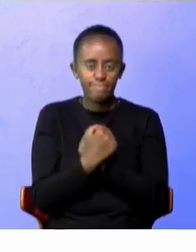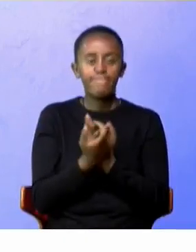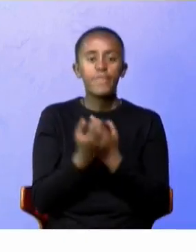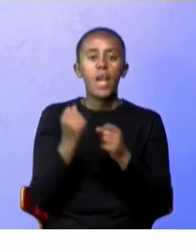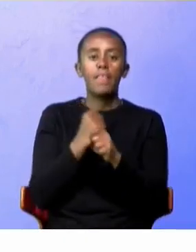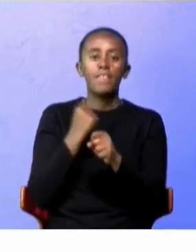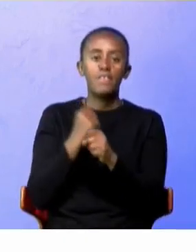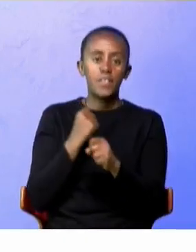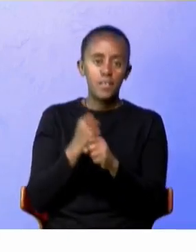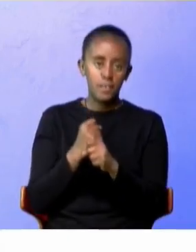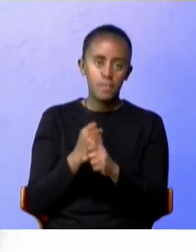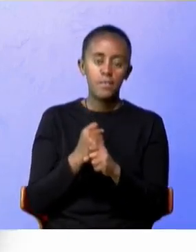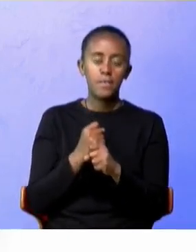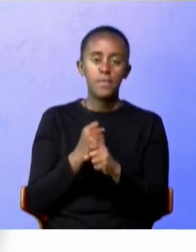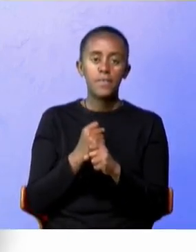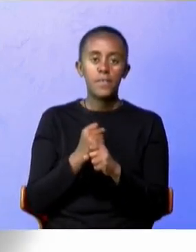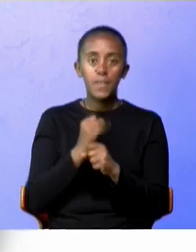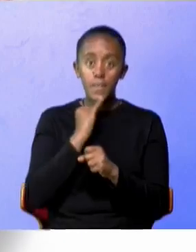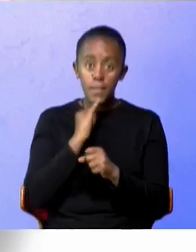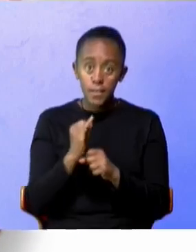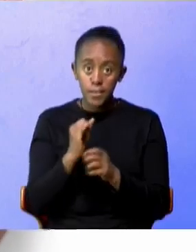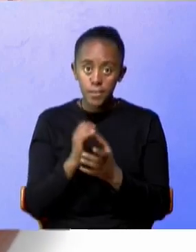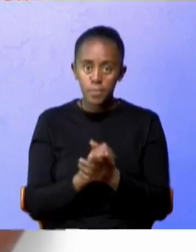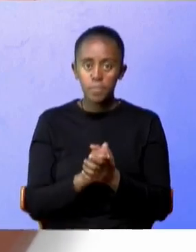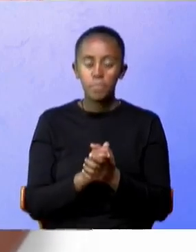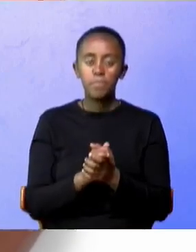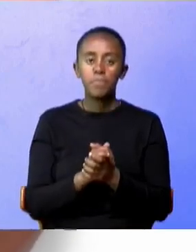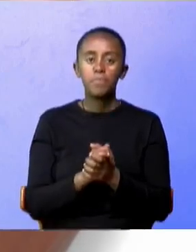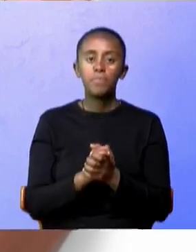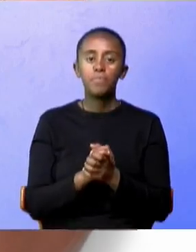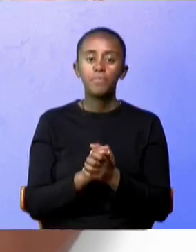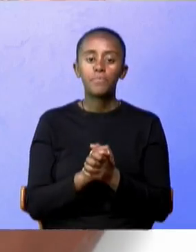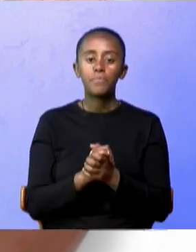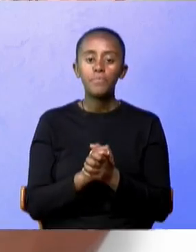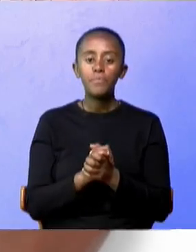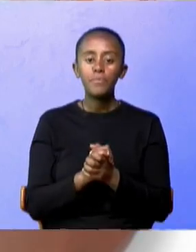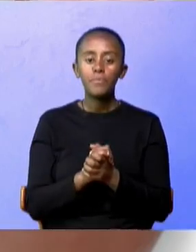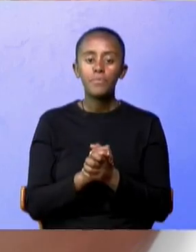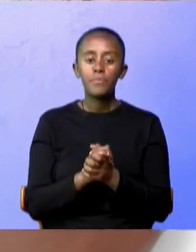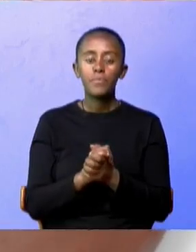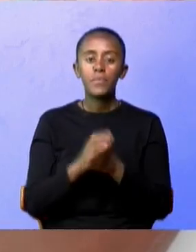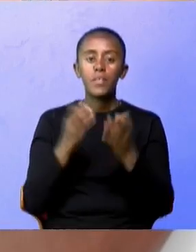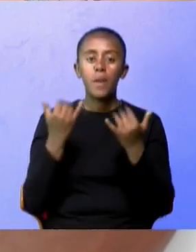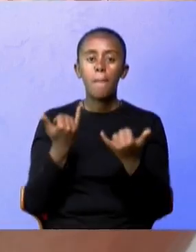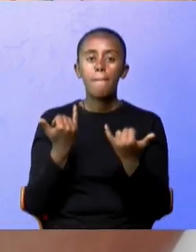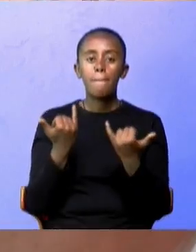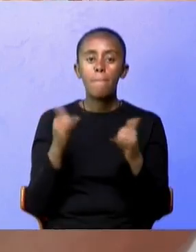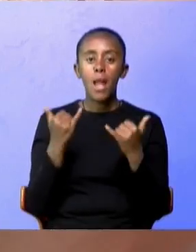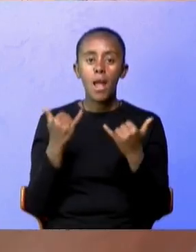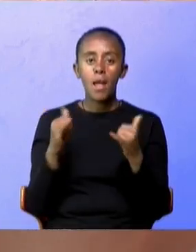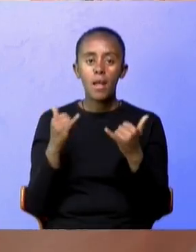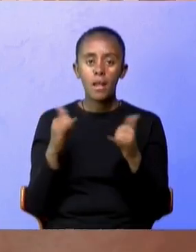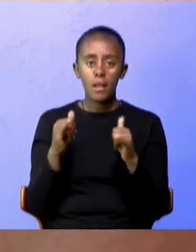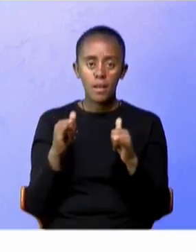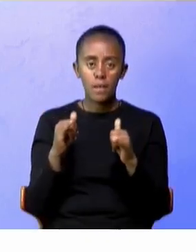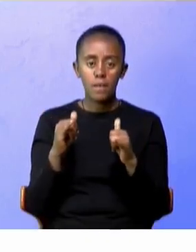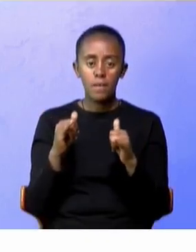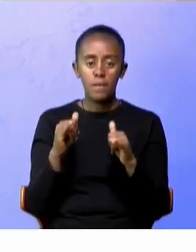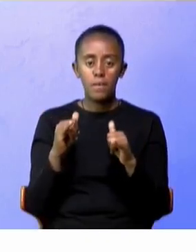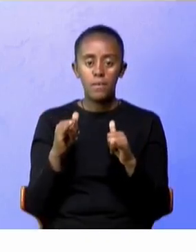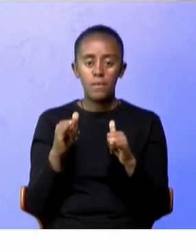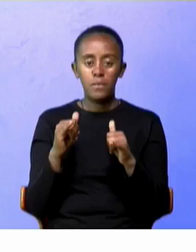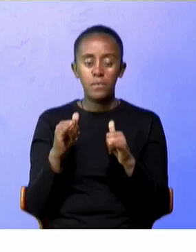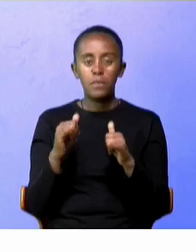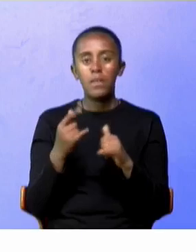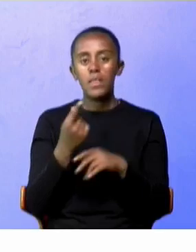activity is play